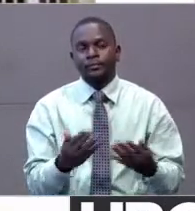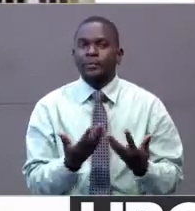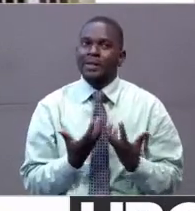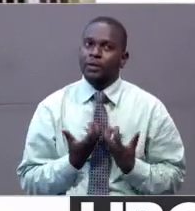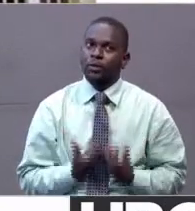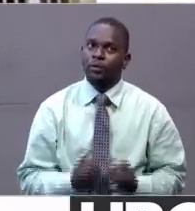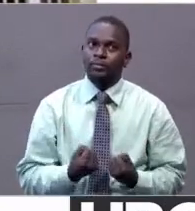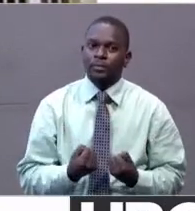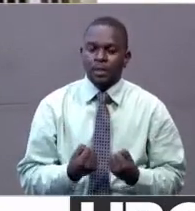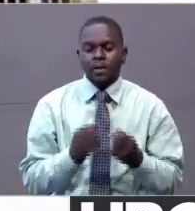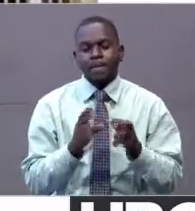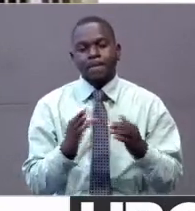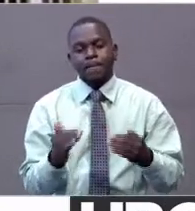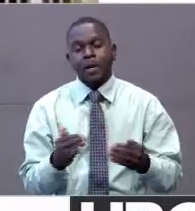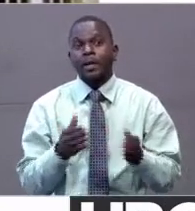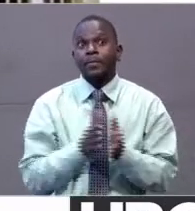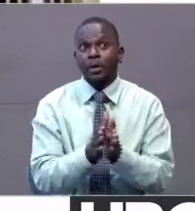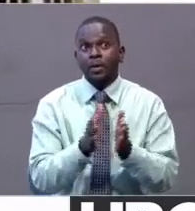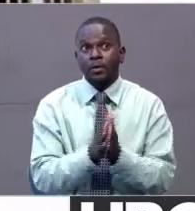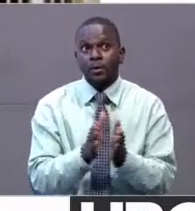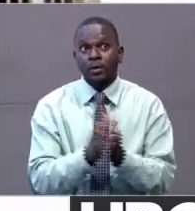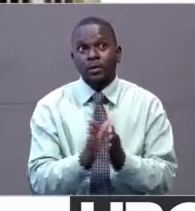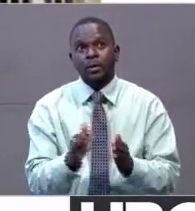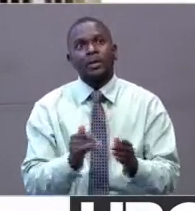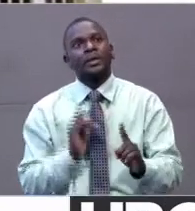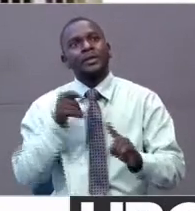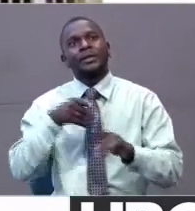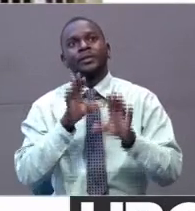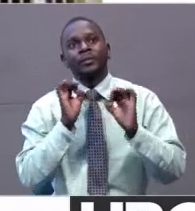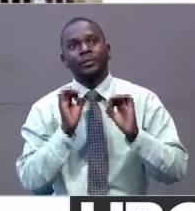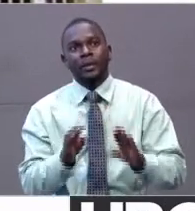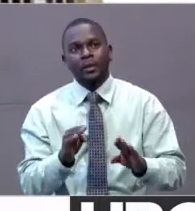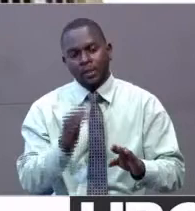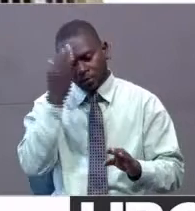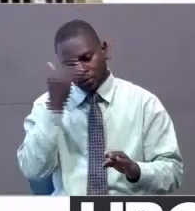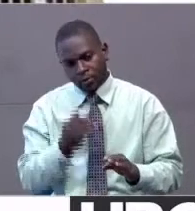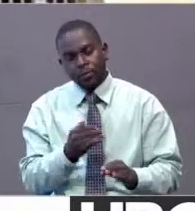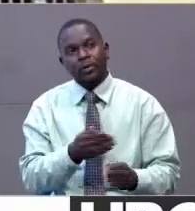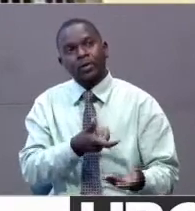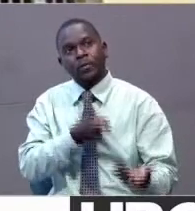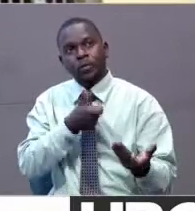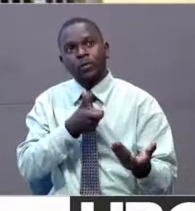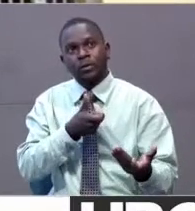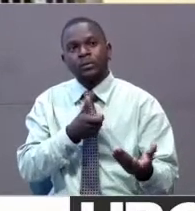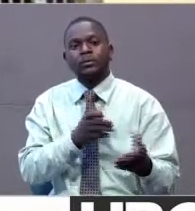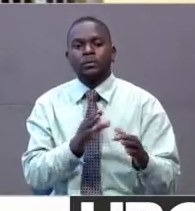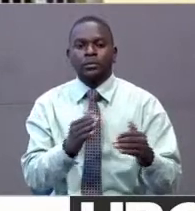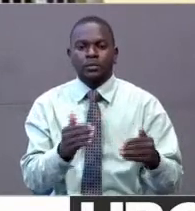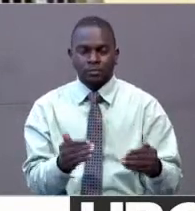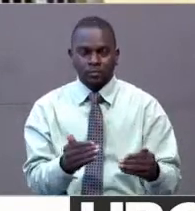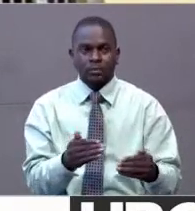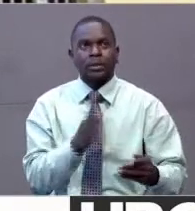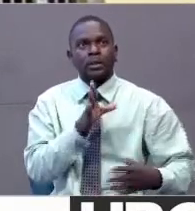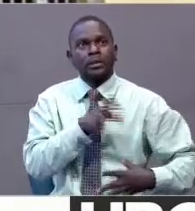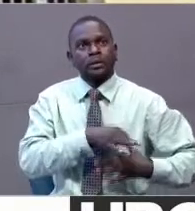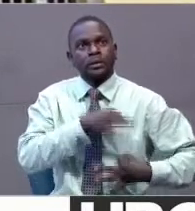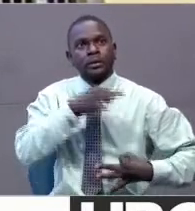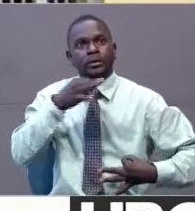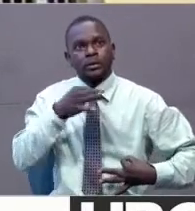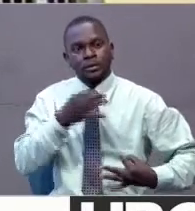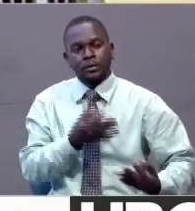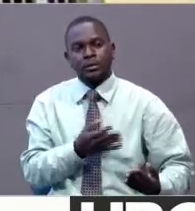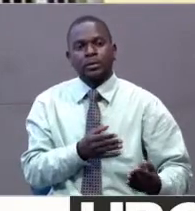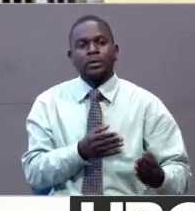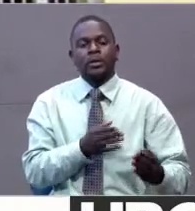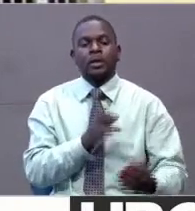unfortunate incident, but as I told you, it was not intentional. That's why it was manslaughter. And may the soul of